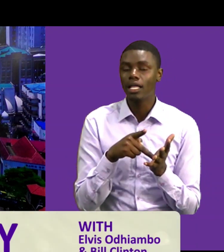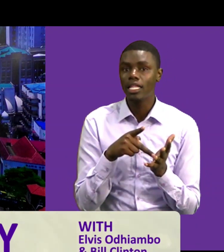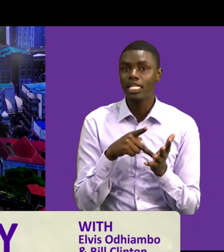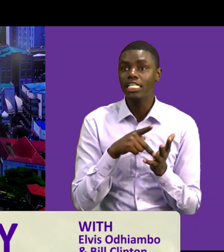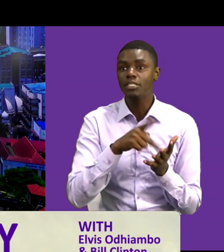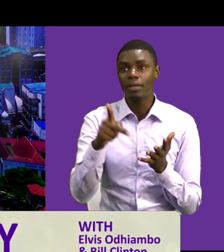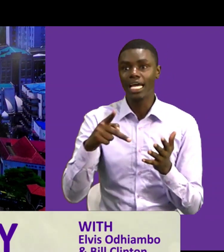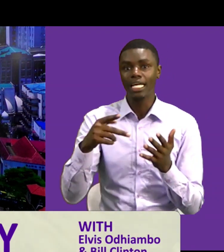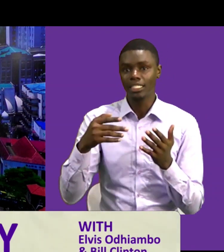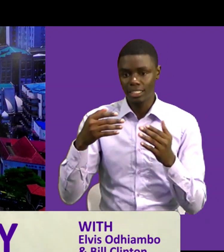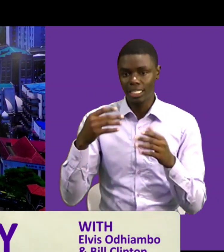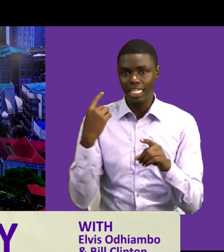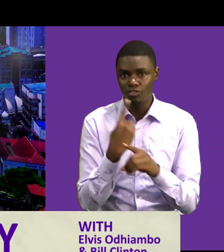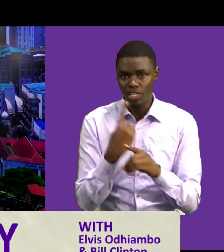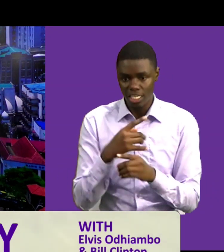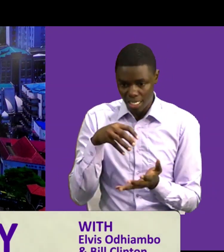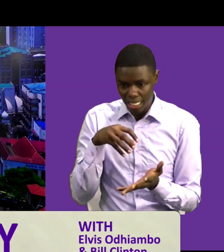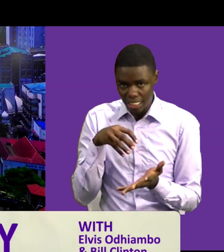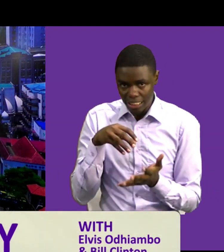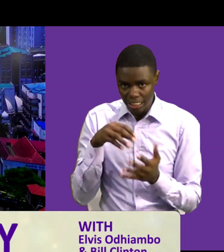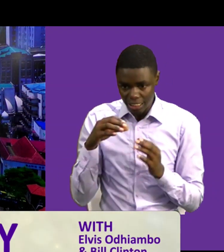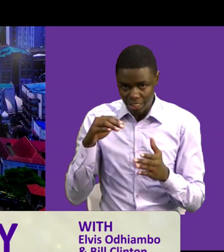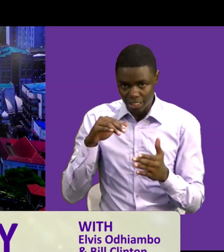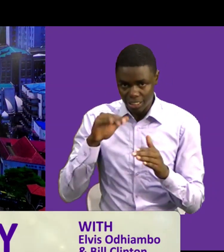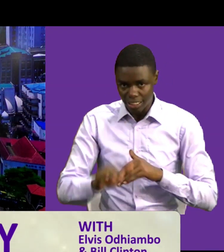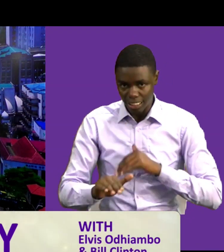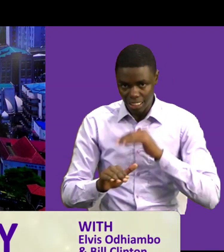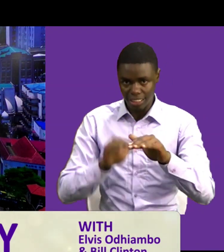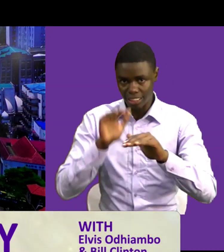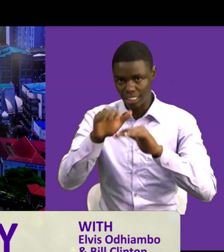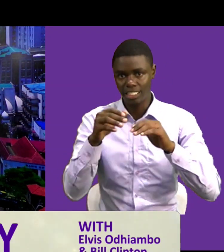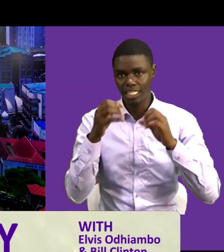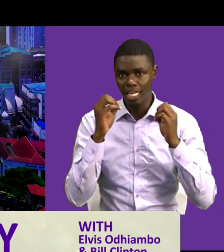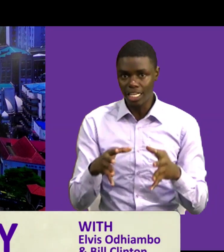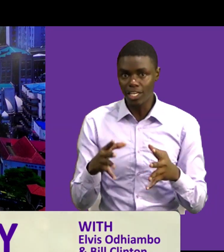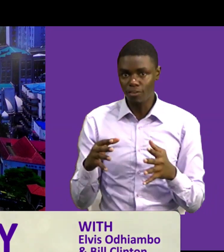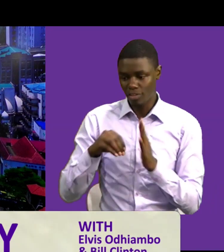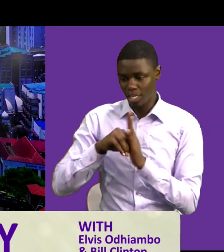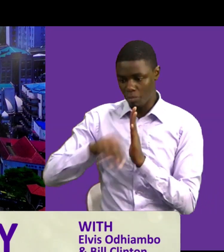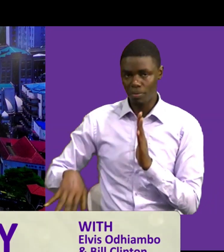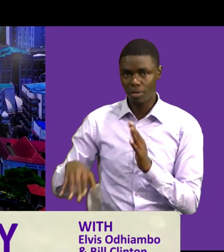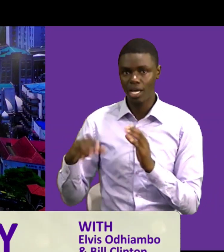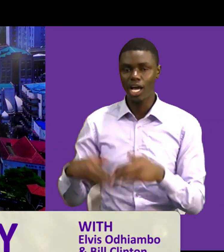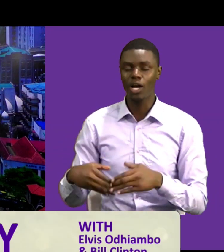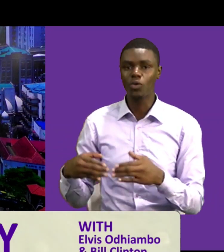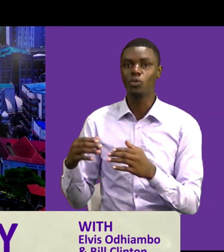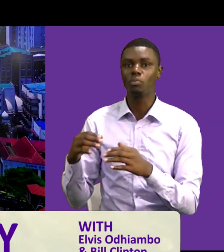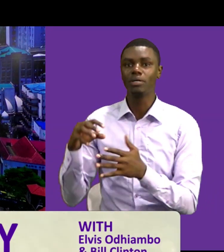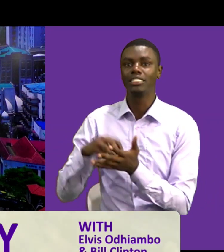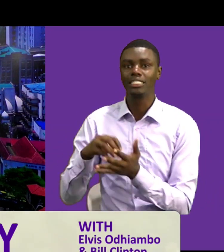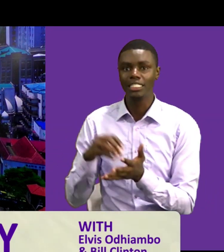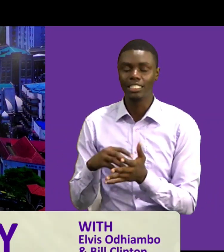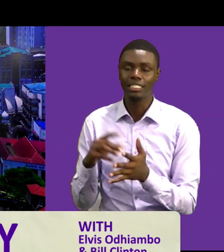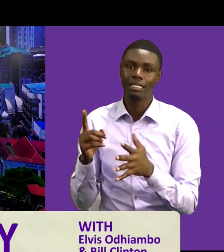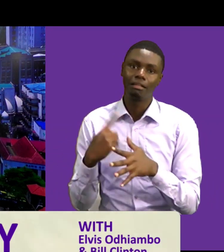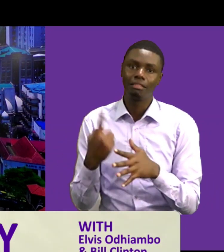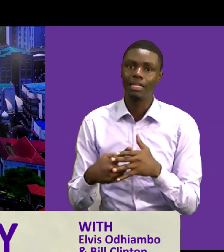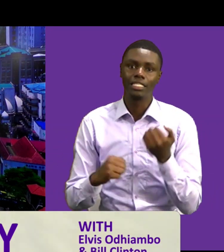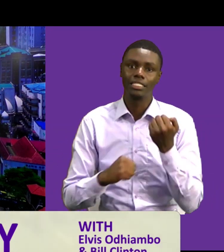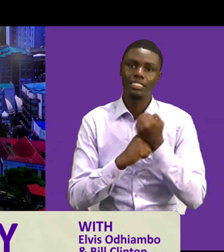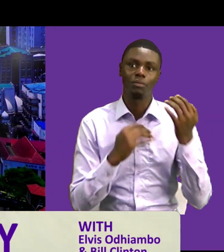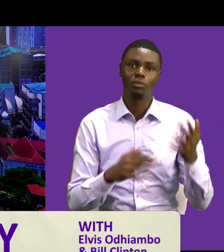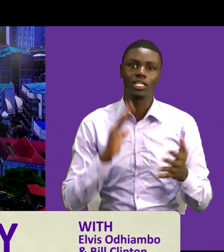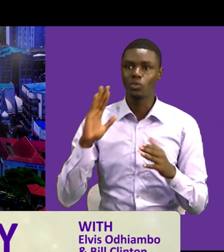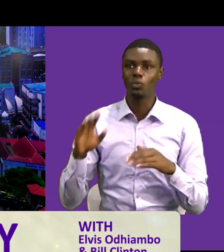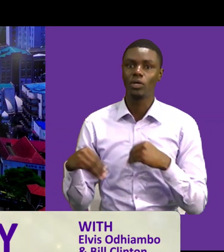at every stage. So let's say if they exit at the group stages, there are funds that will